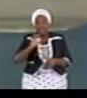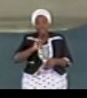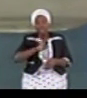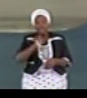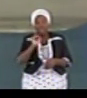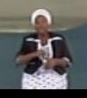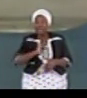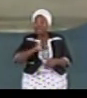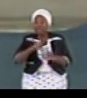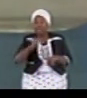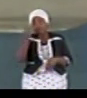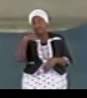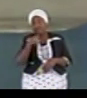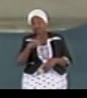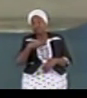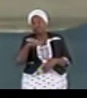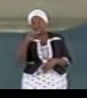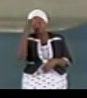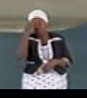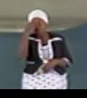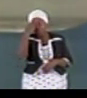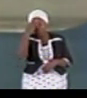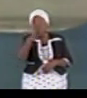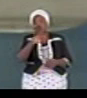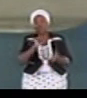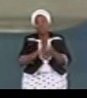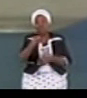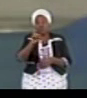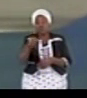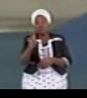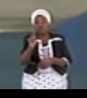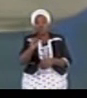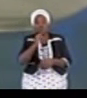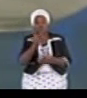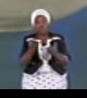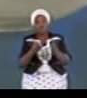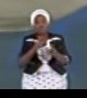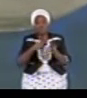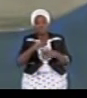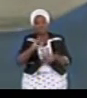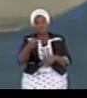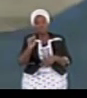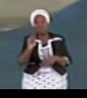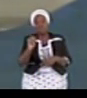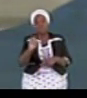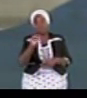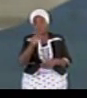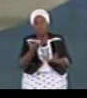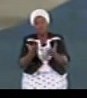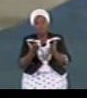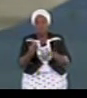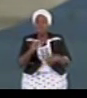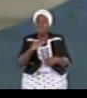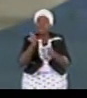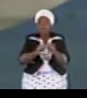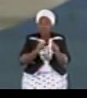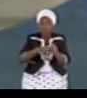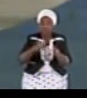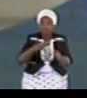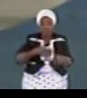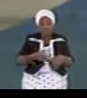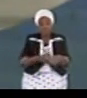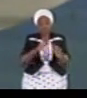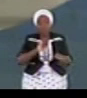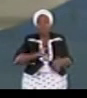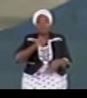willing. I can tell. James, I know you're willing. Each of my disciples, I can tell. I have chosen you out of the